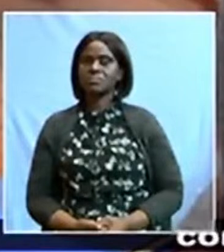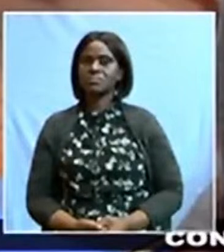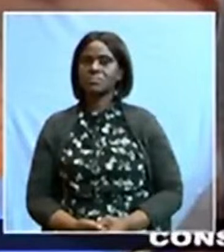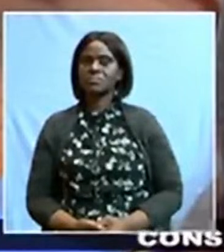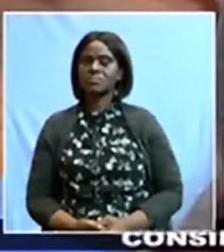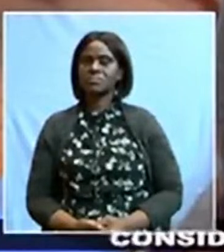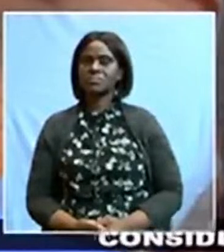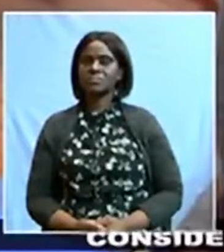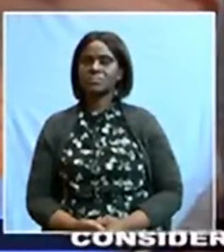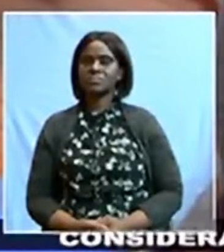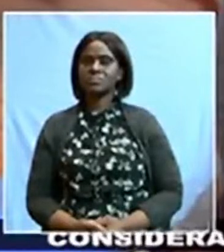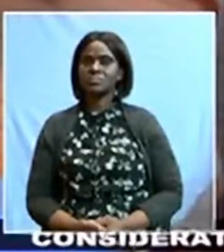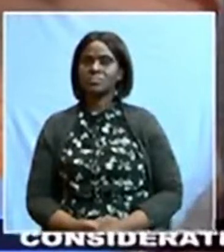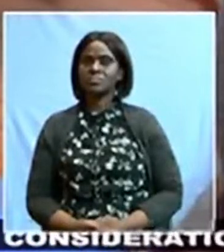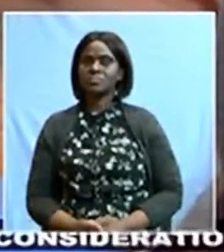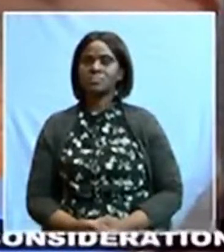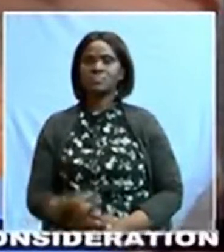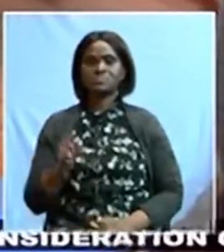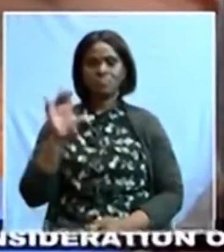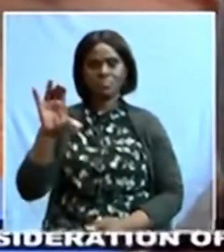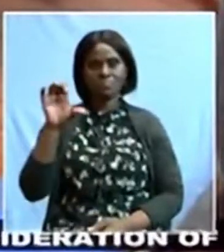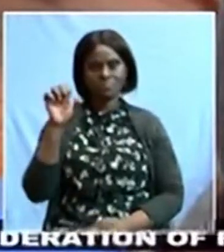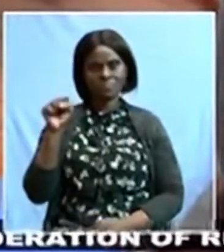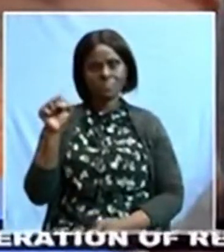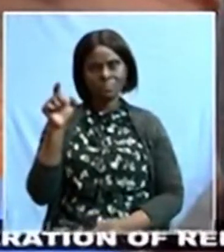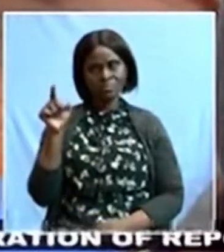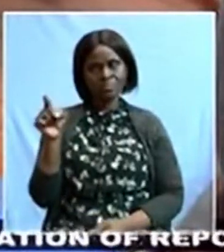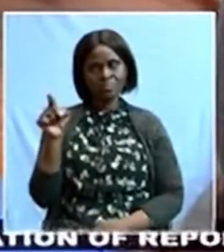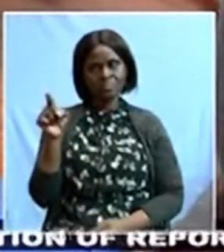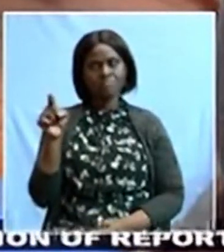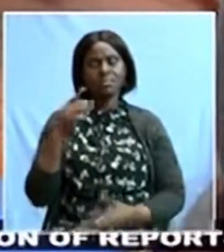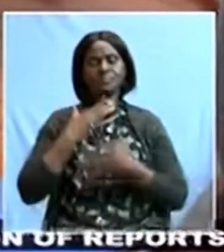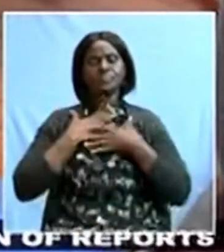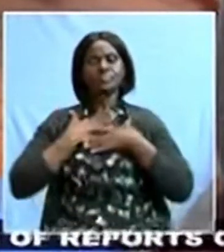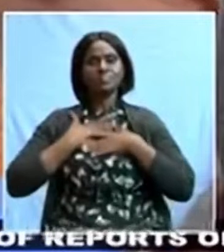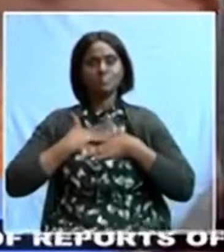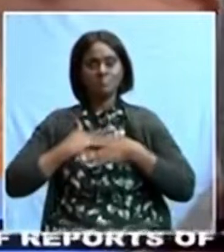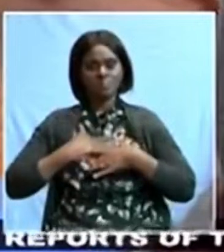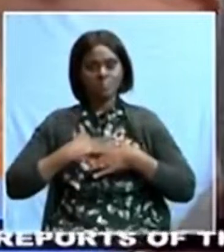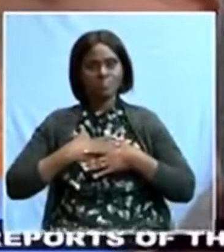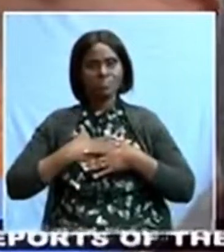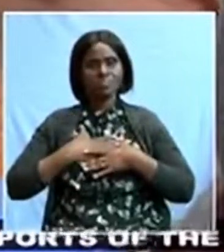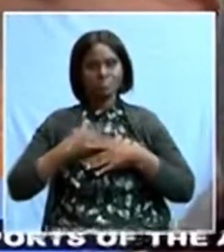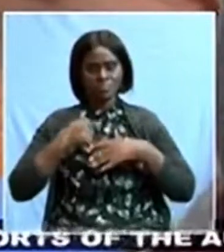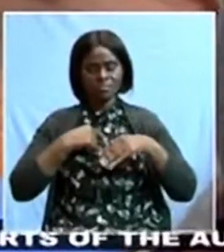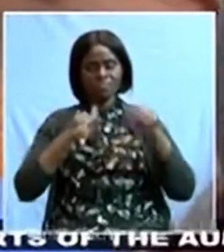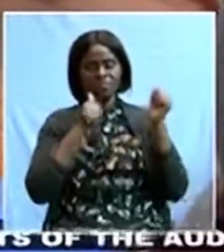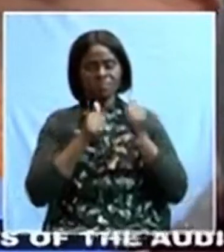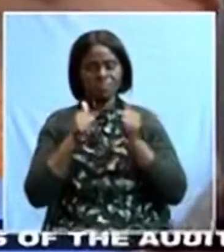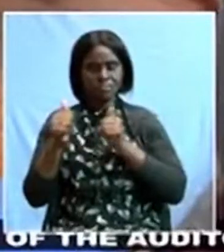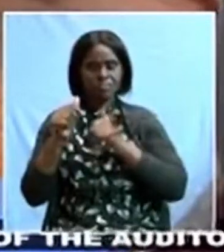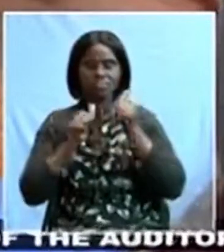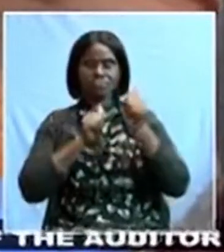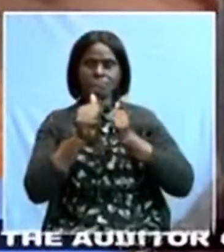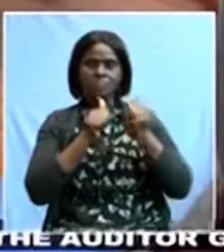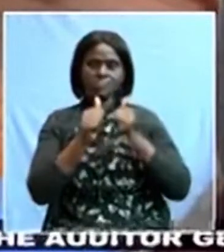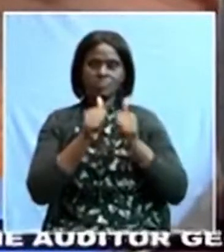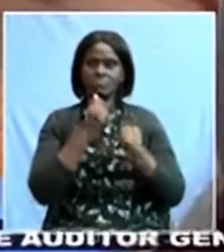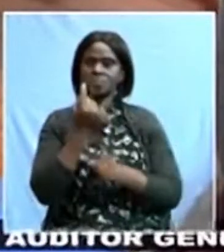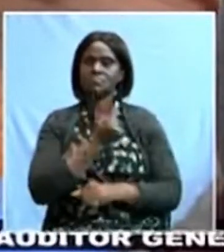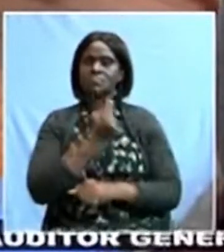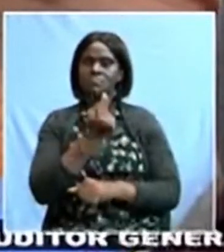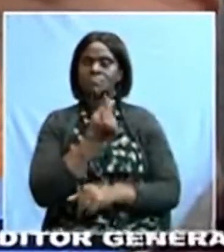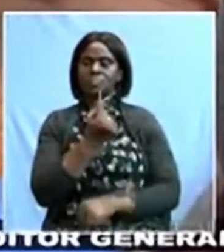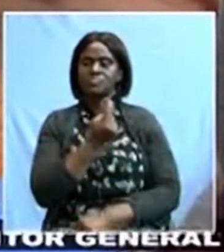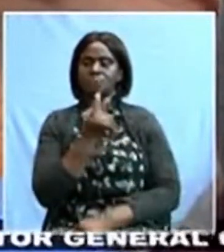The substantive council secretary is on leave, and I'm acting on administrative convenience